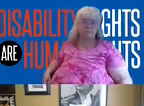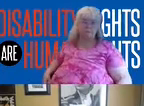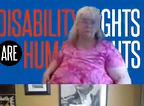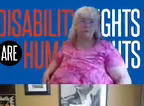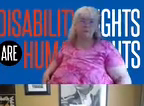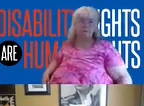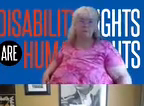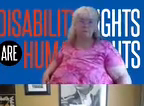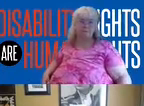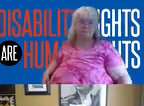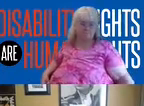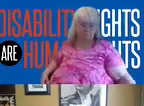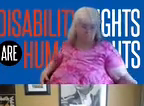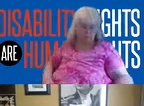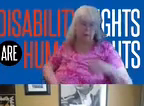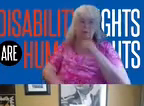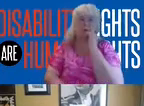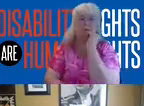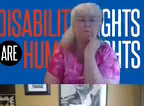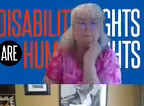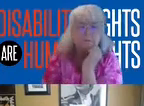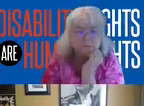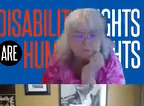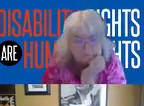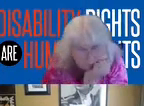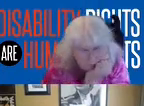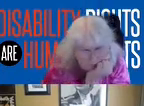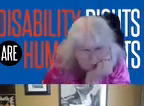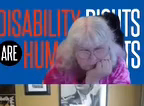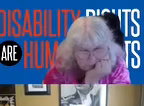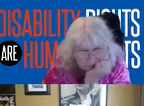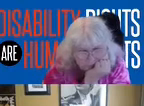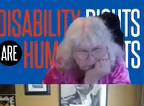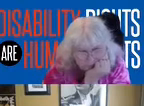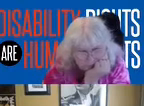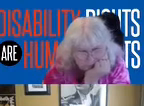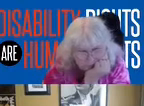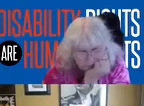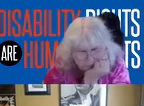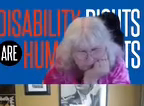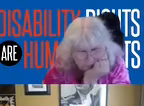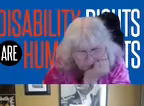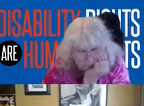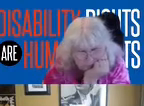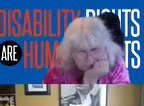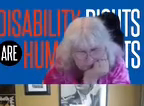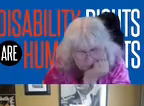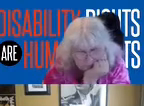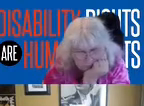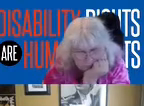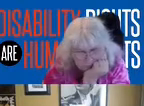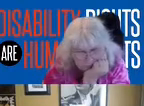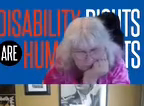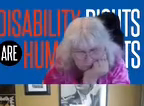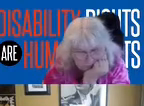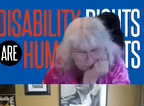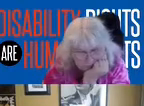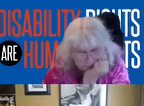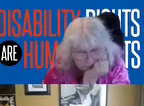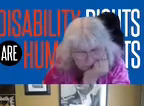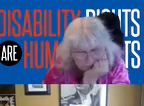a few years now. And we've really communicated with them about different aspects of accessibility. And I know we're not the only ones. They have